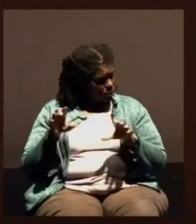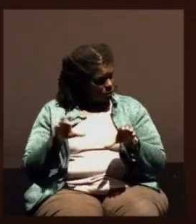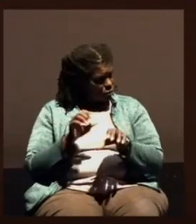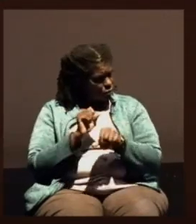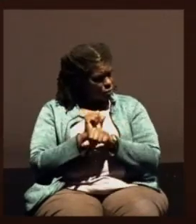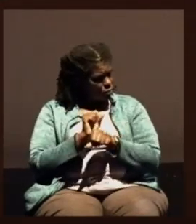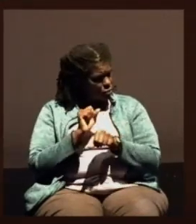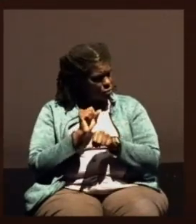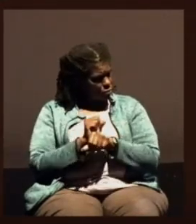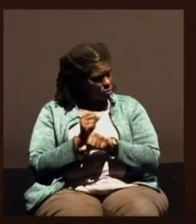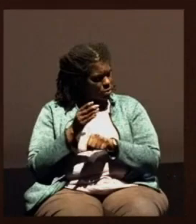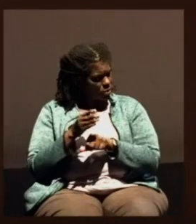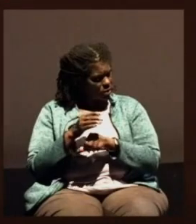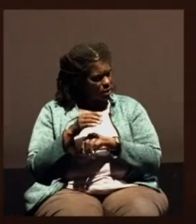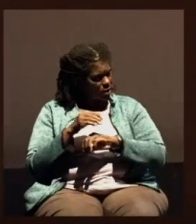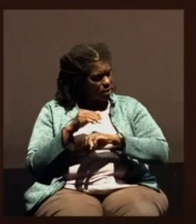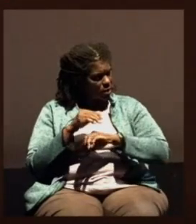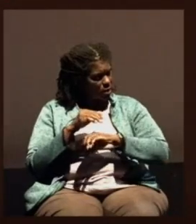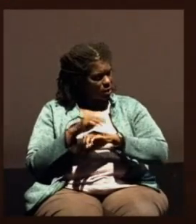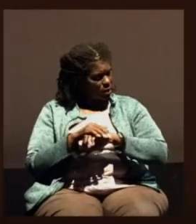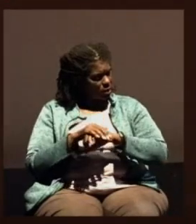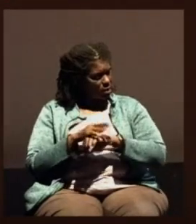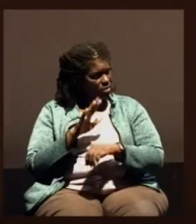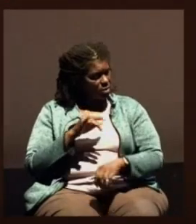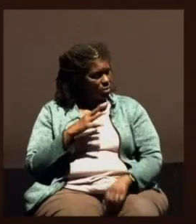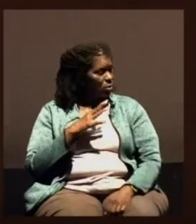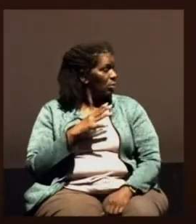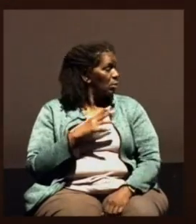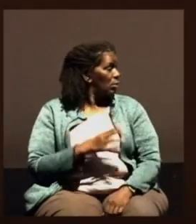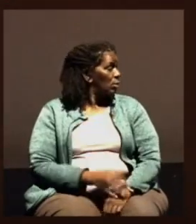backyard, which was really cool.